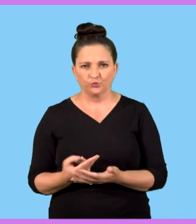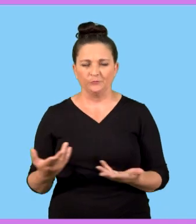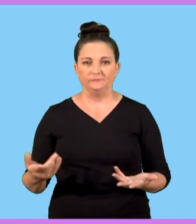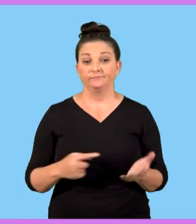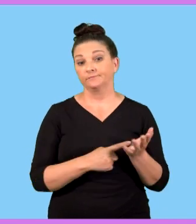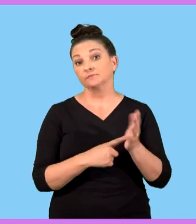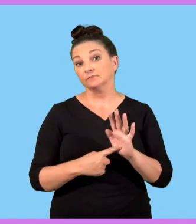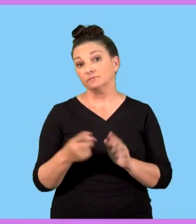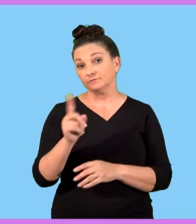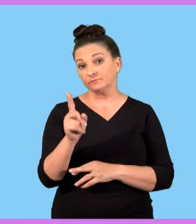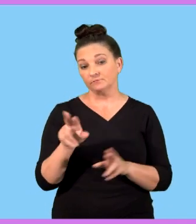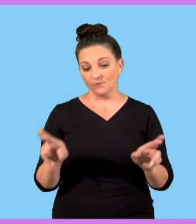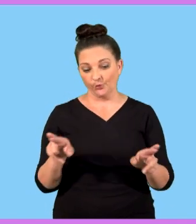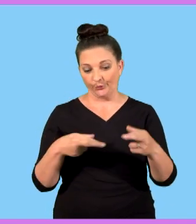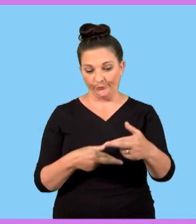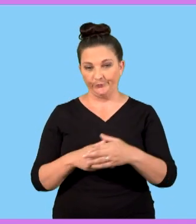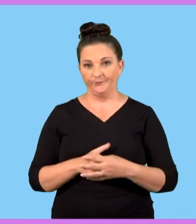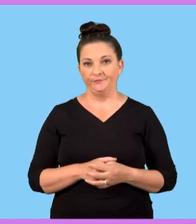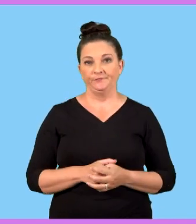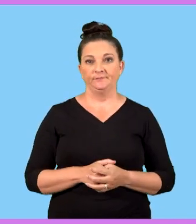Showing rooms